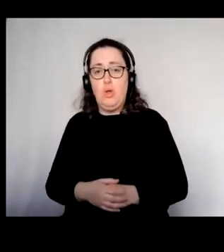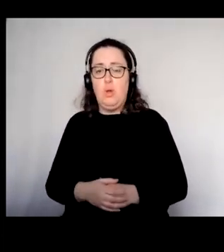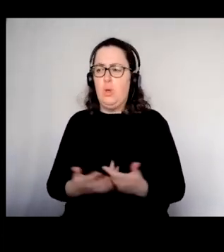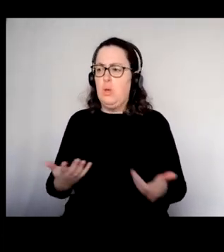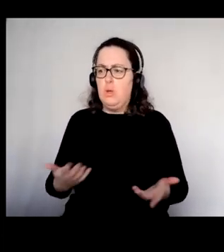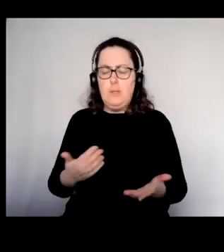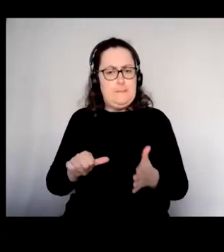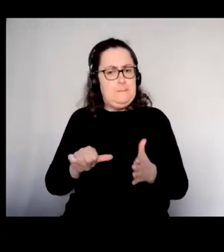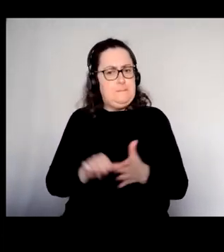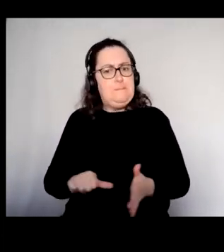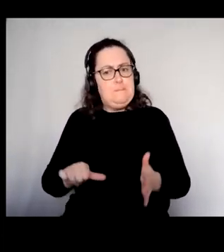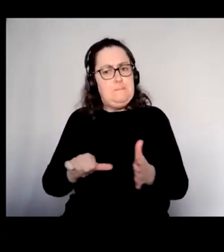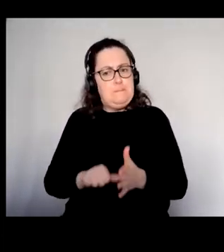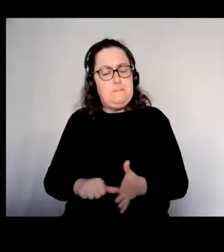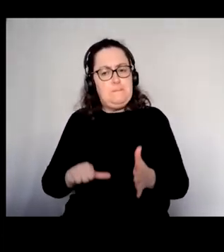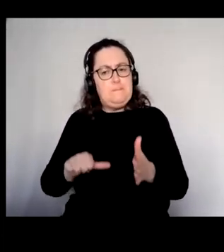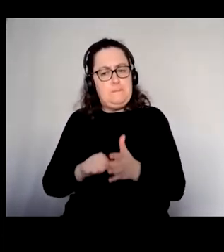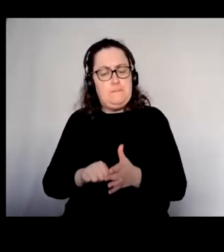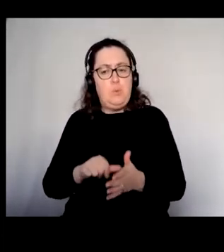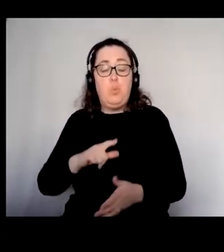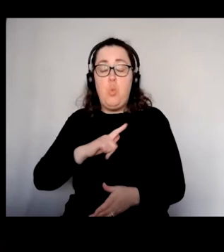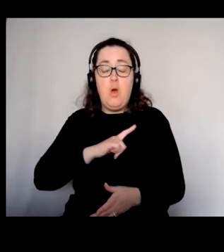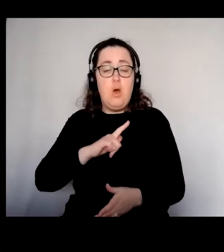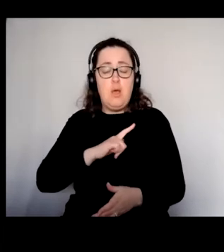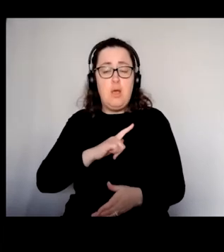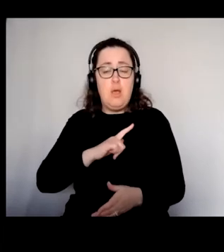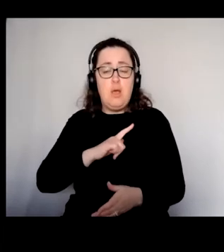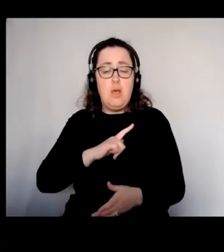and that can be really difficult, because a lot of the time